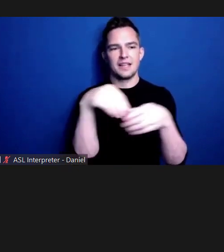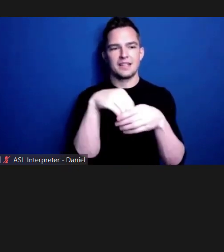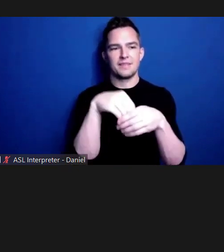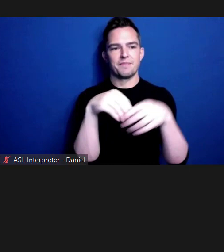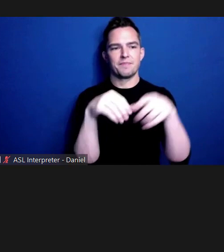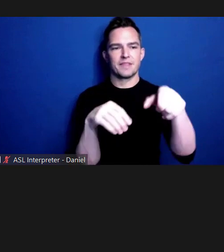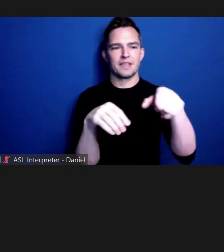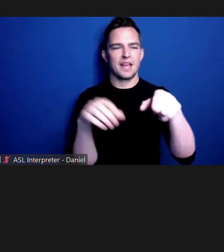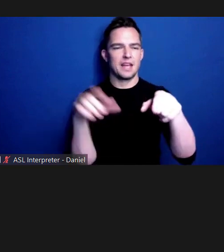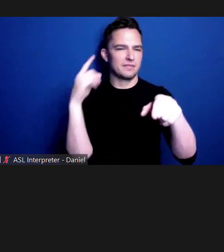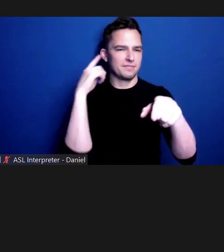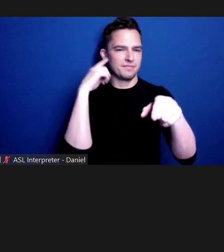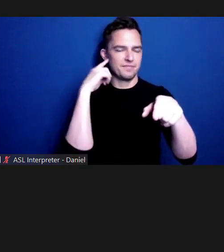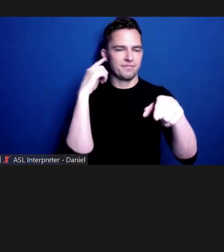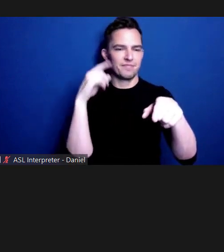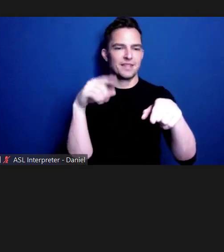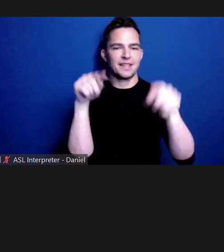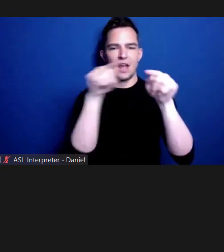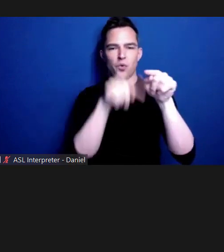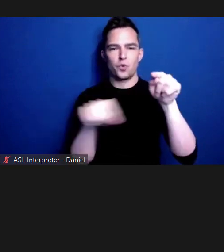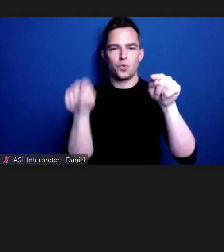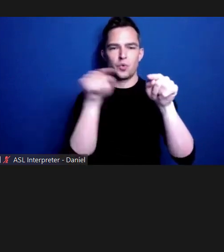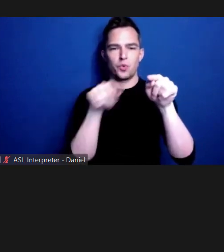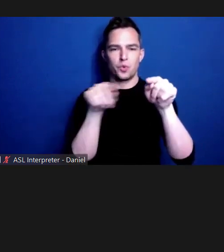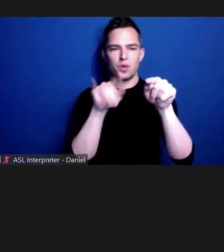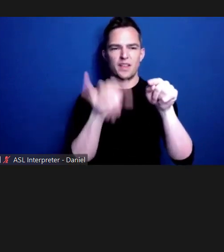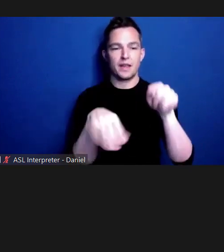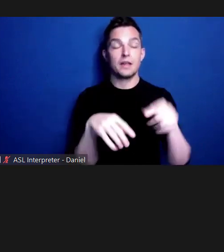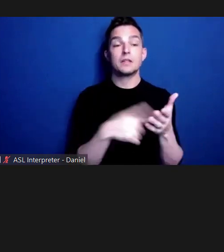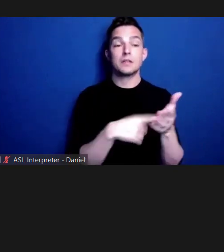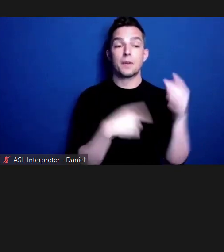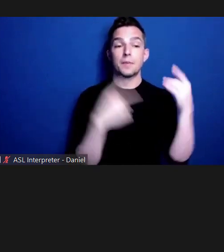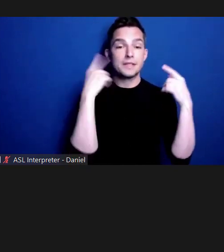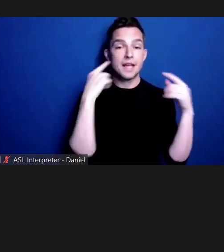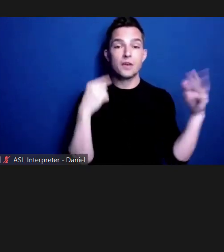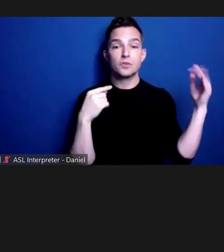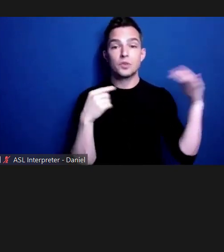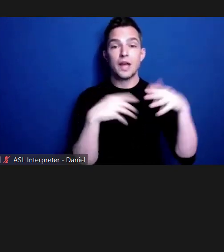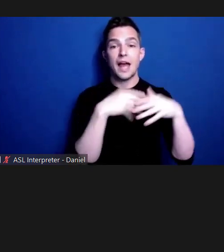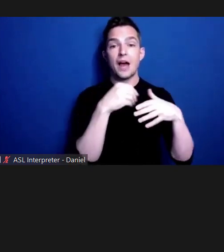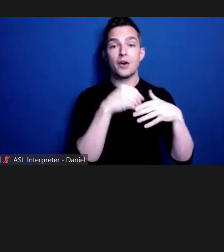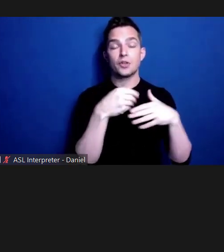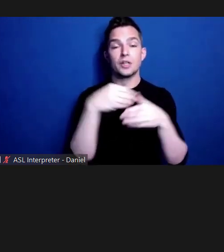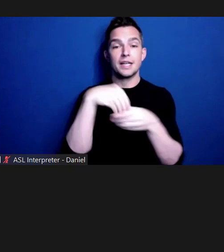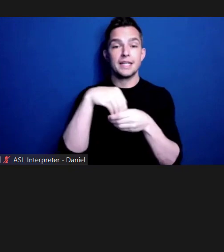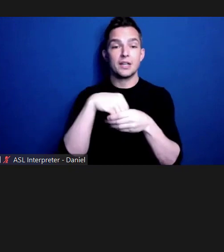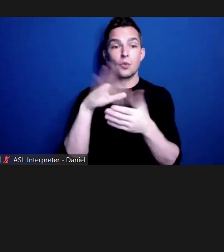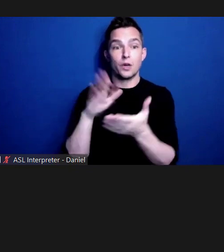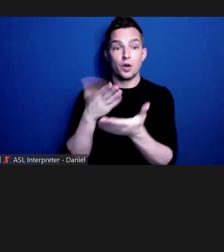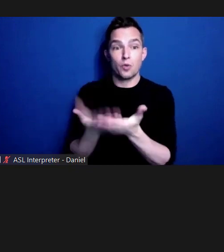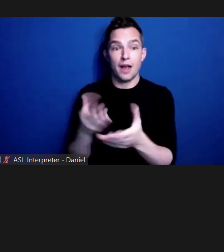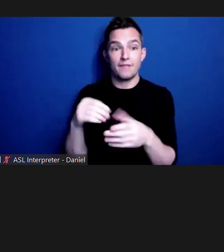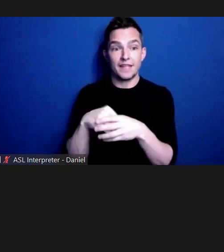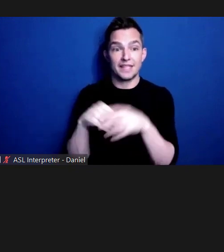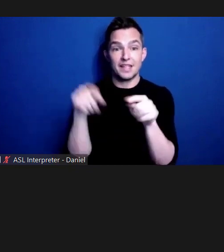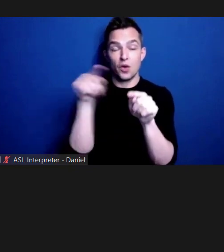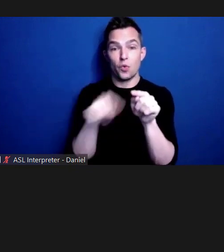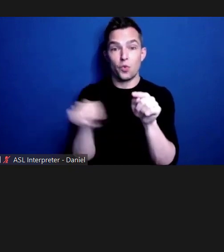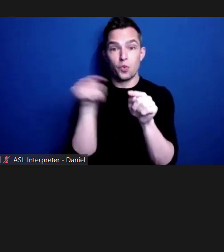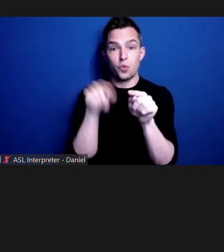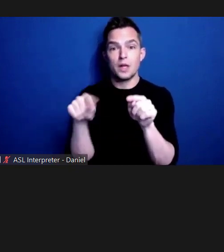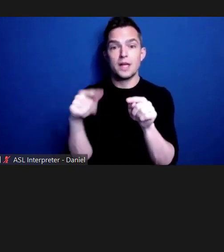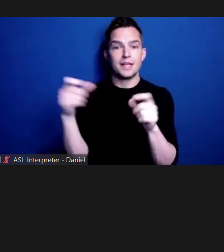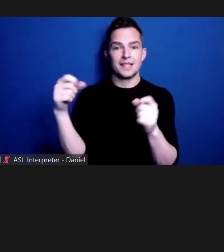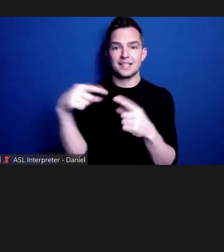Now, in some instances, the sound will travel through the outer and the middle ear, but when it reaches the cochlea, the signal is